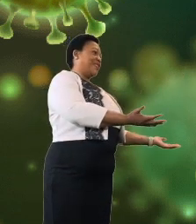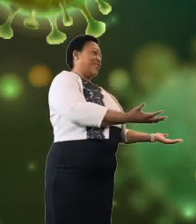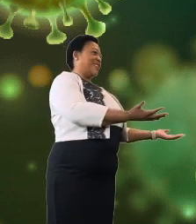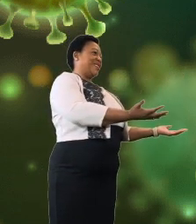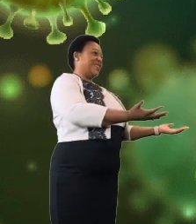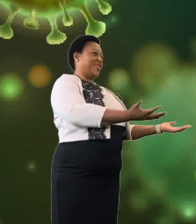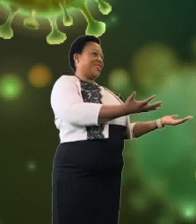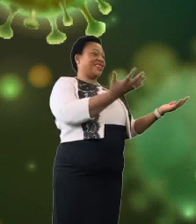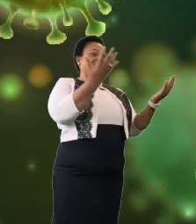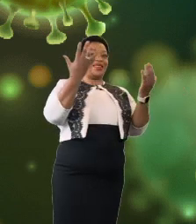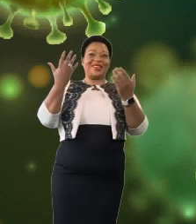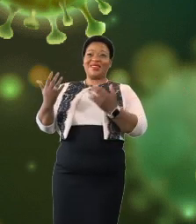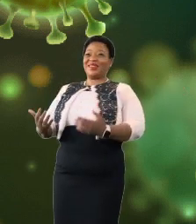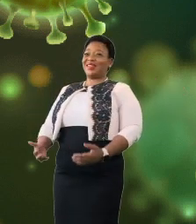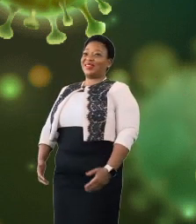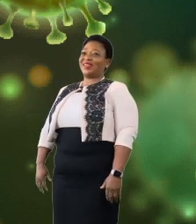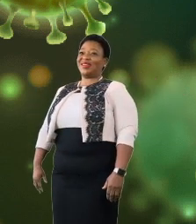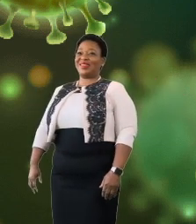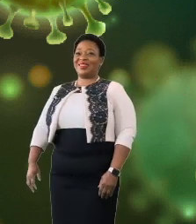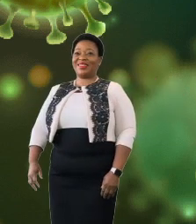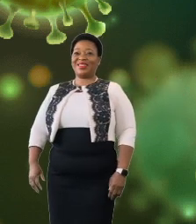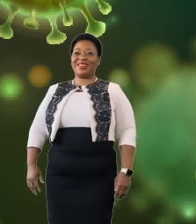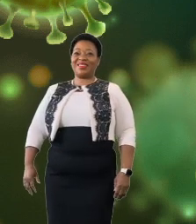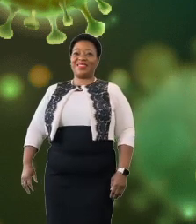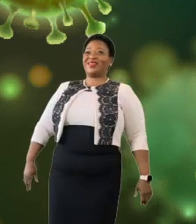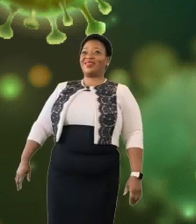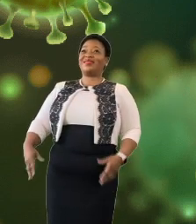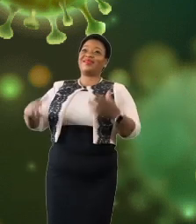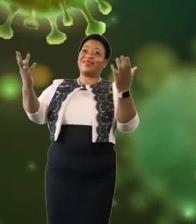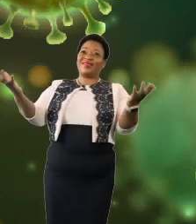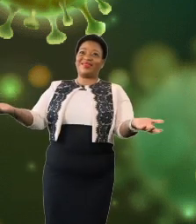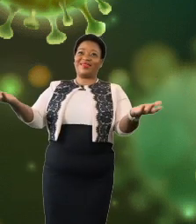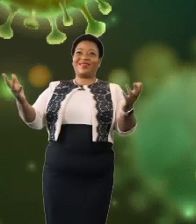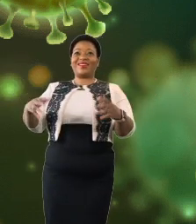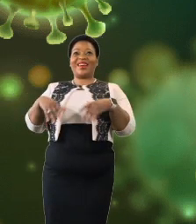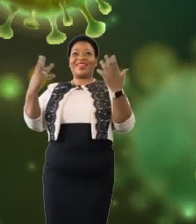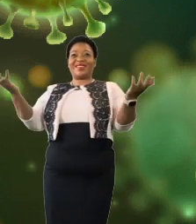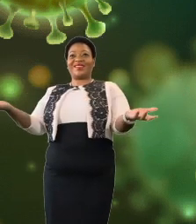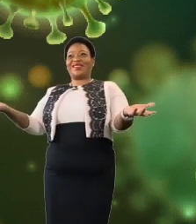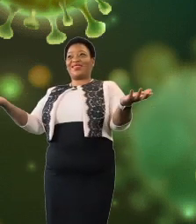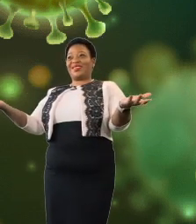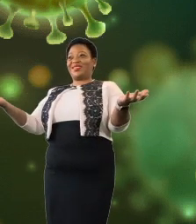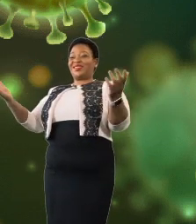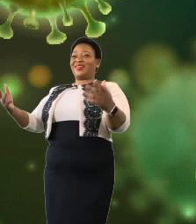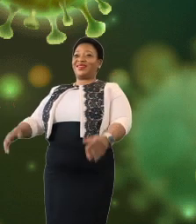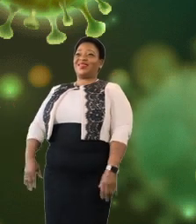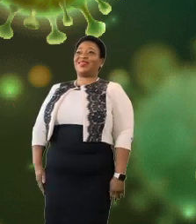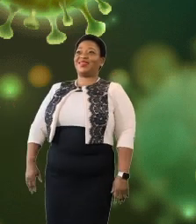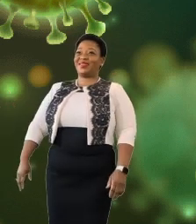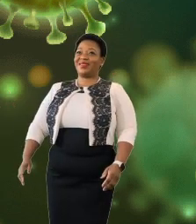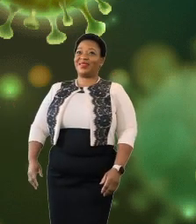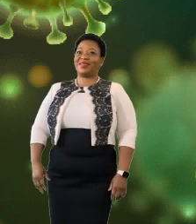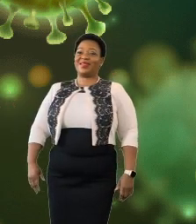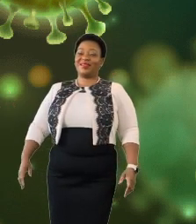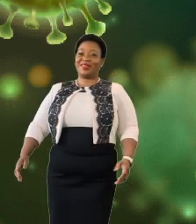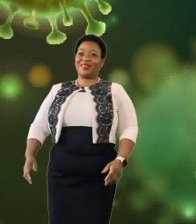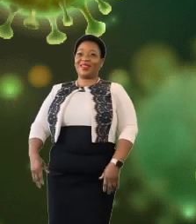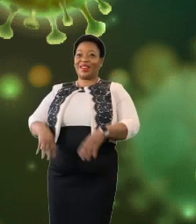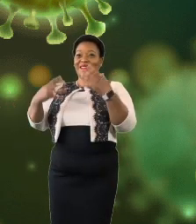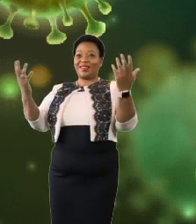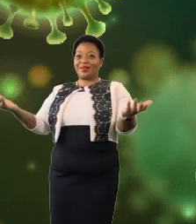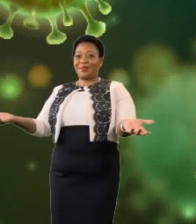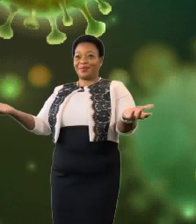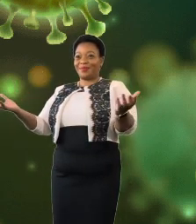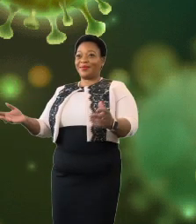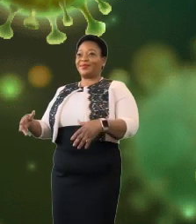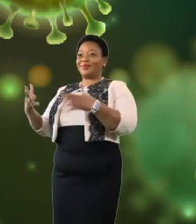these things much more effectively and efficiently, time-wise, resolved and getting them back